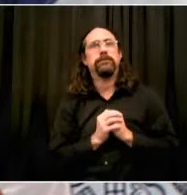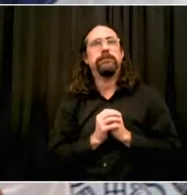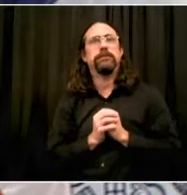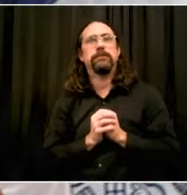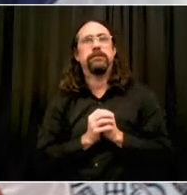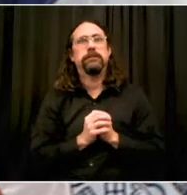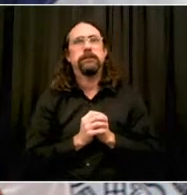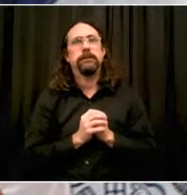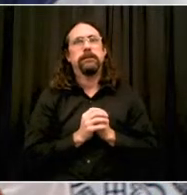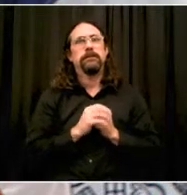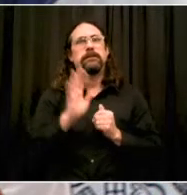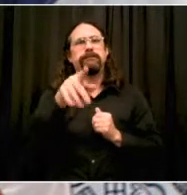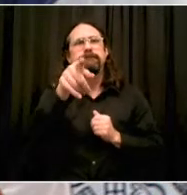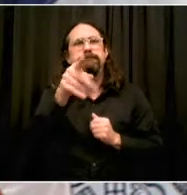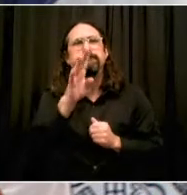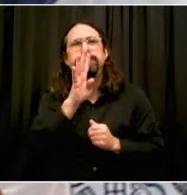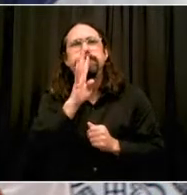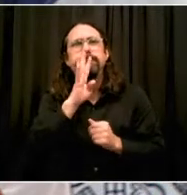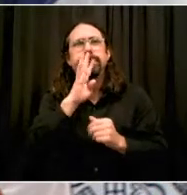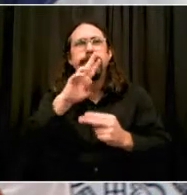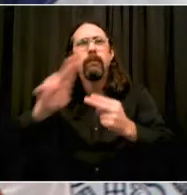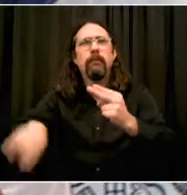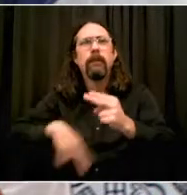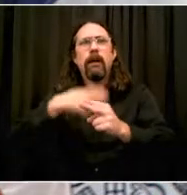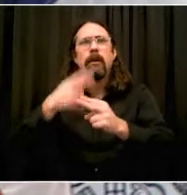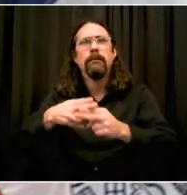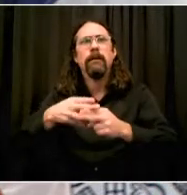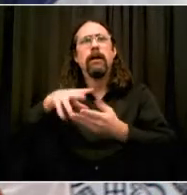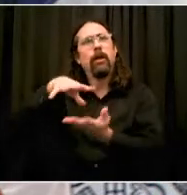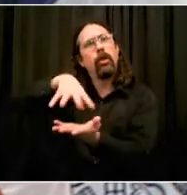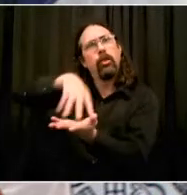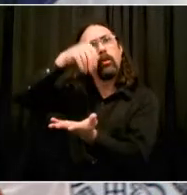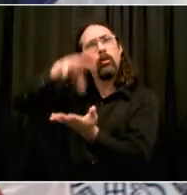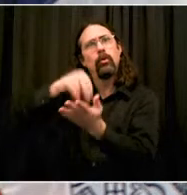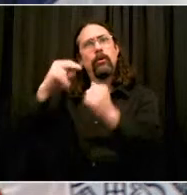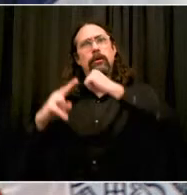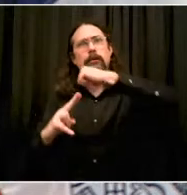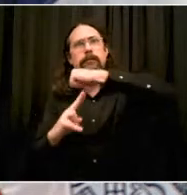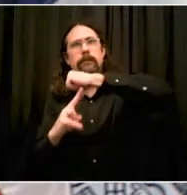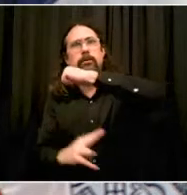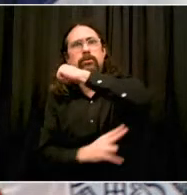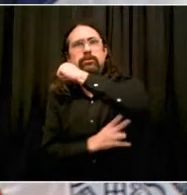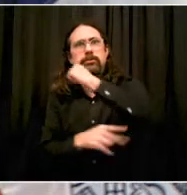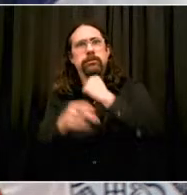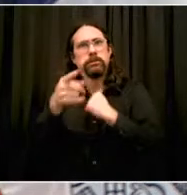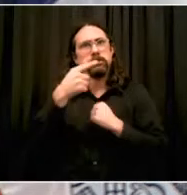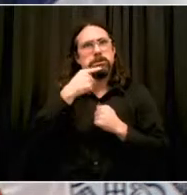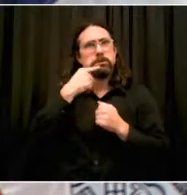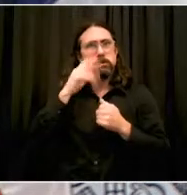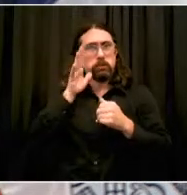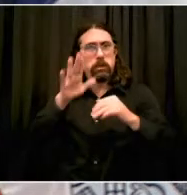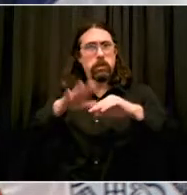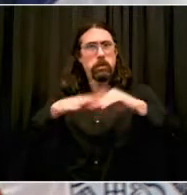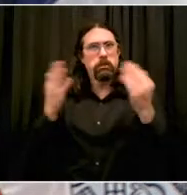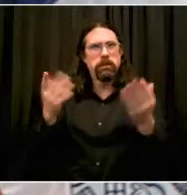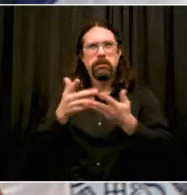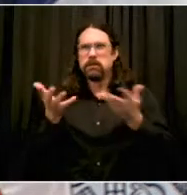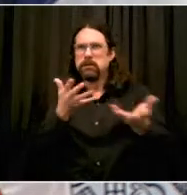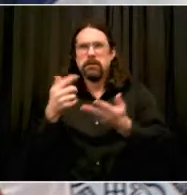when they weren't in schools? Correct. This is a different model. You're absolutely right, Christina, but I think it will help us achieve some of the same things.